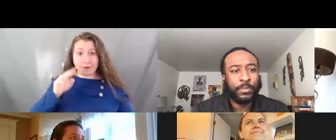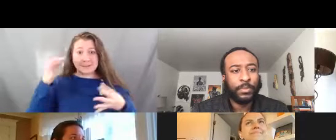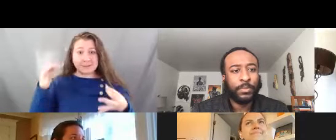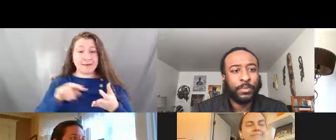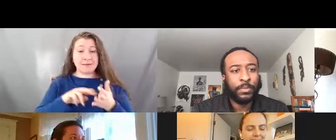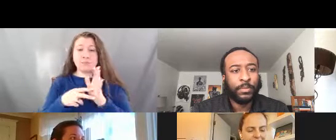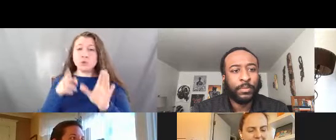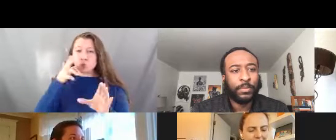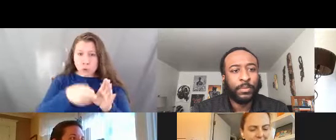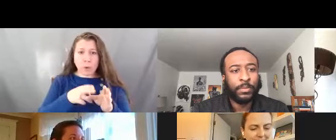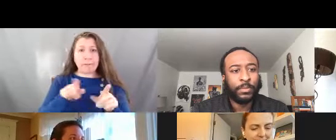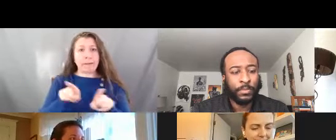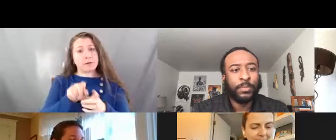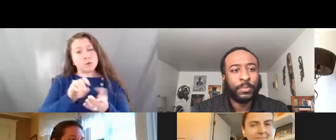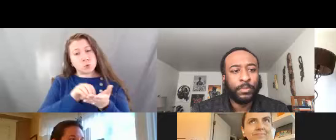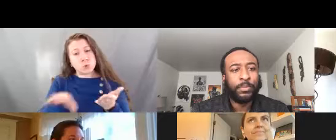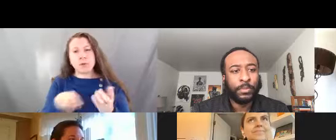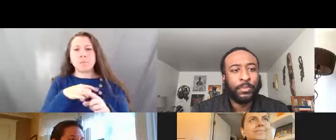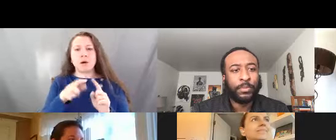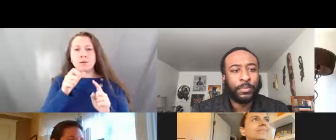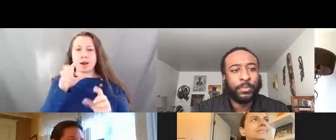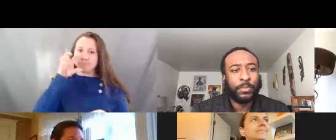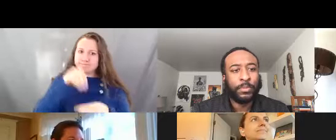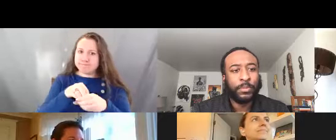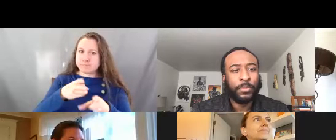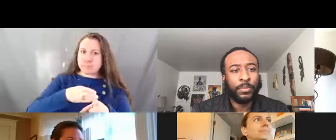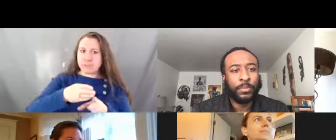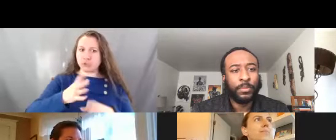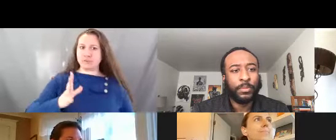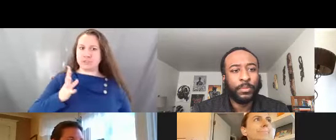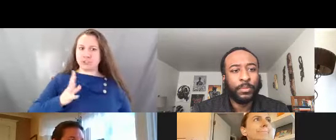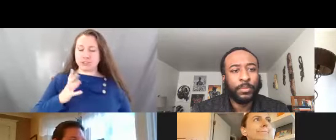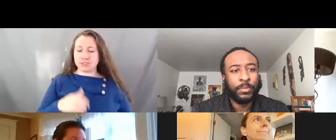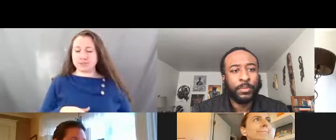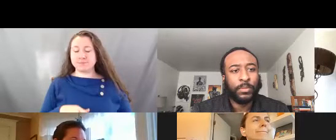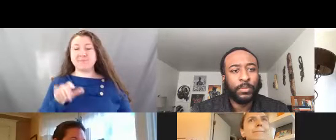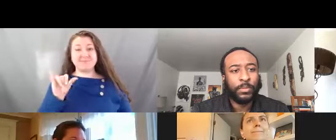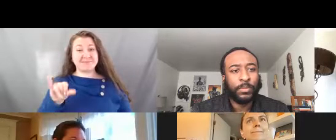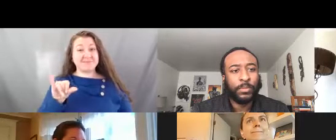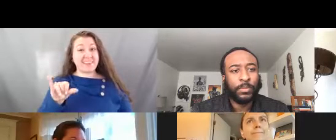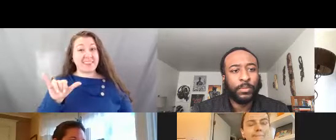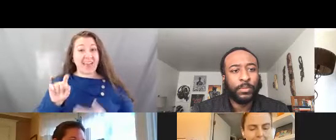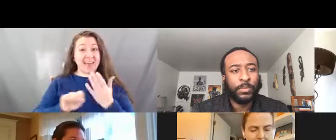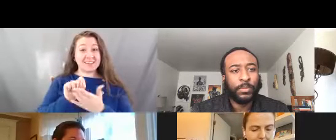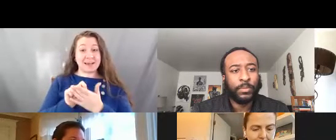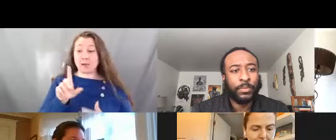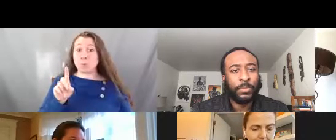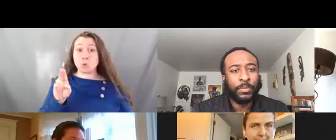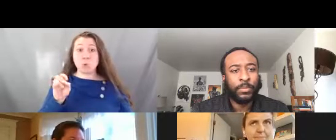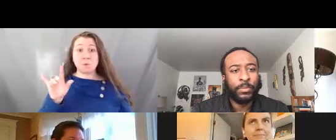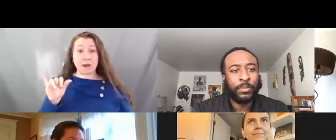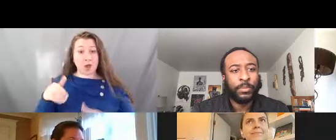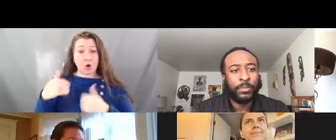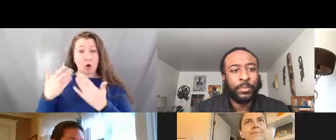be specifically part of a major. And at that time, computer security wasn't offered in Dubai when I originally joined in my first